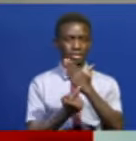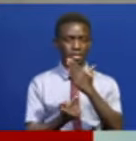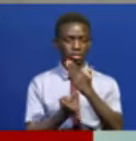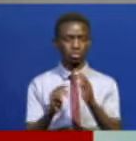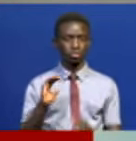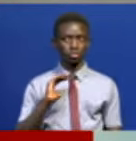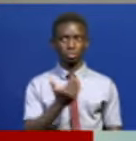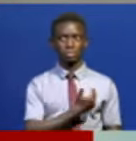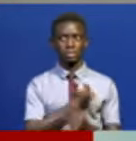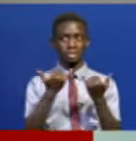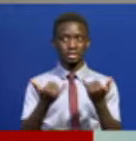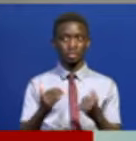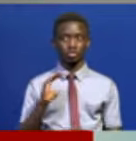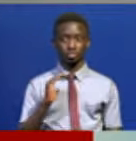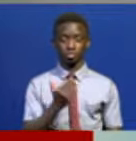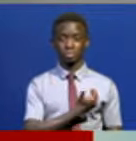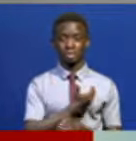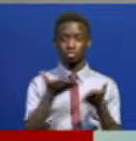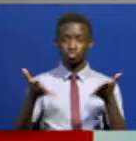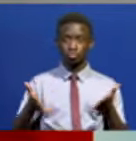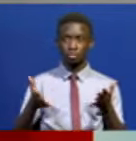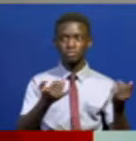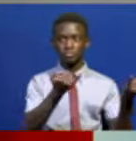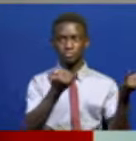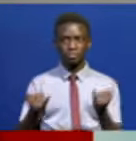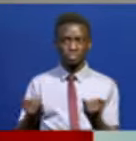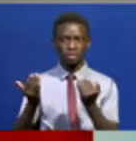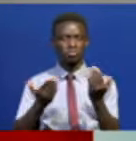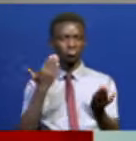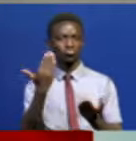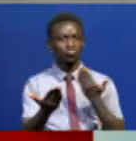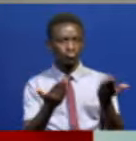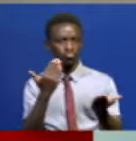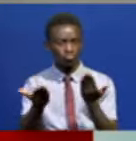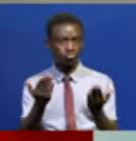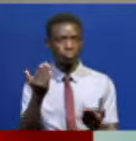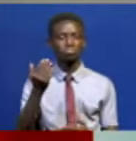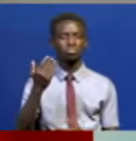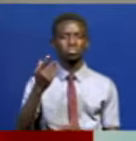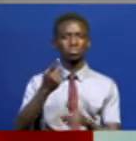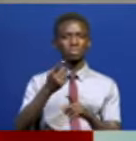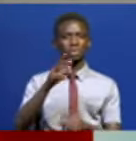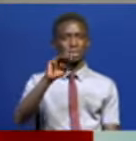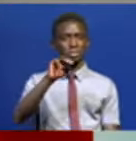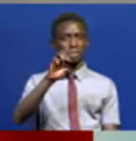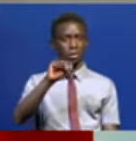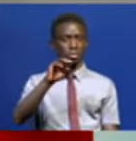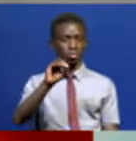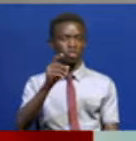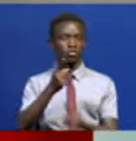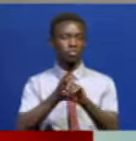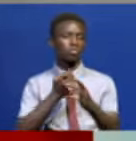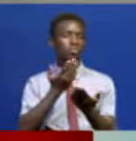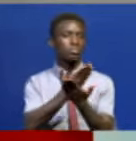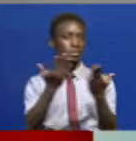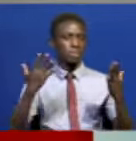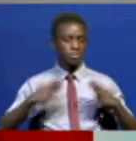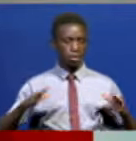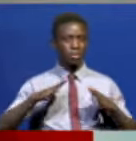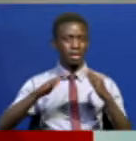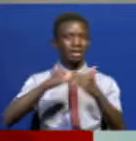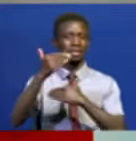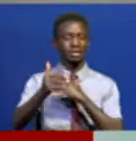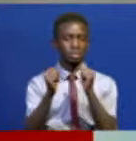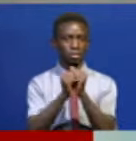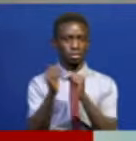committee. Now, the committee today invited submissions of memorandum from the public for the next 10 days on the five key